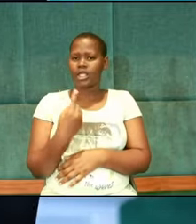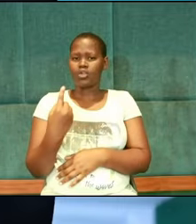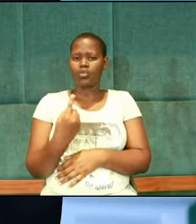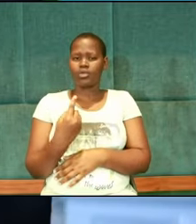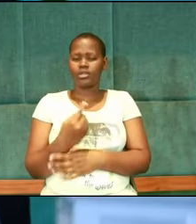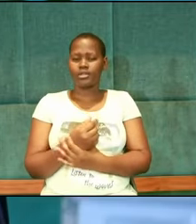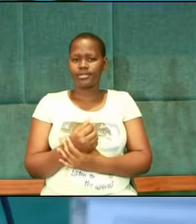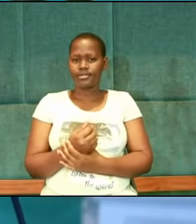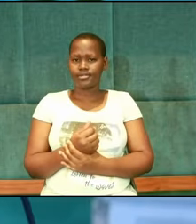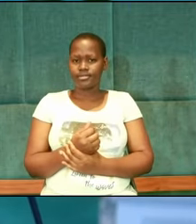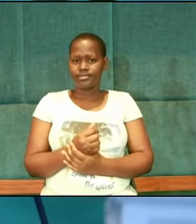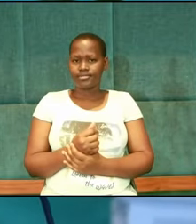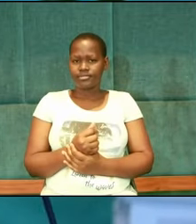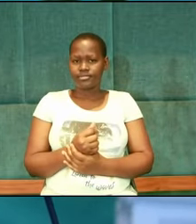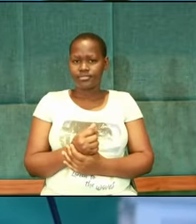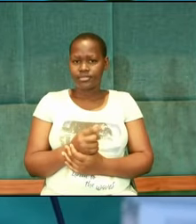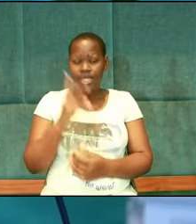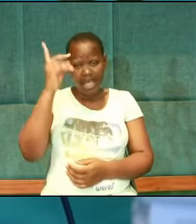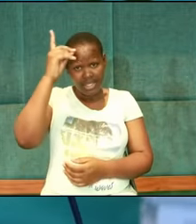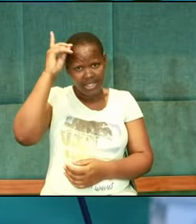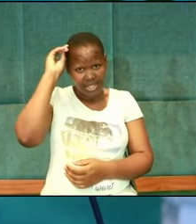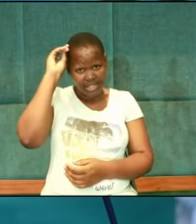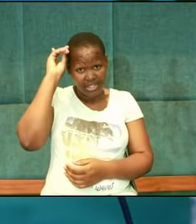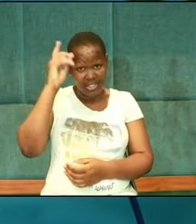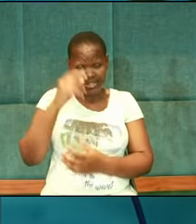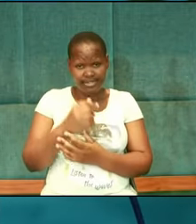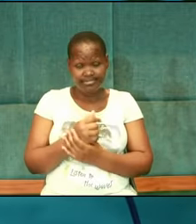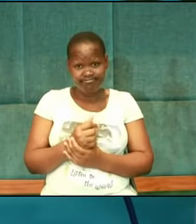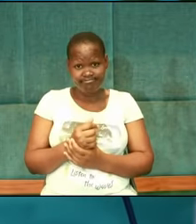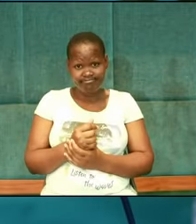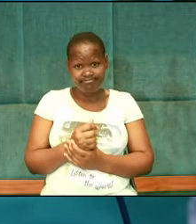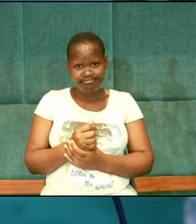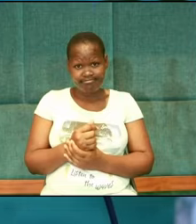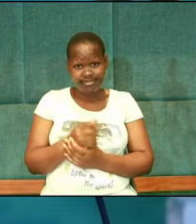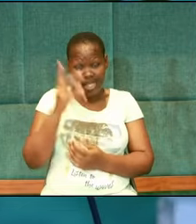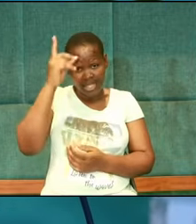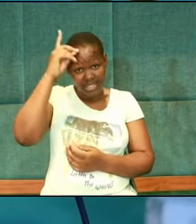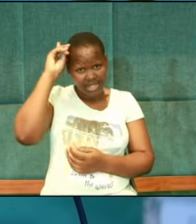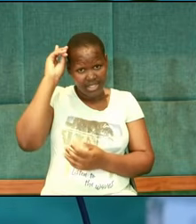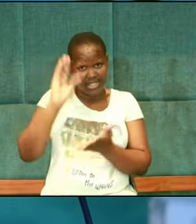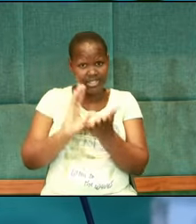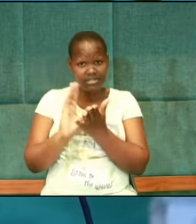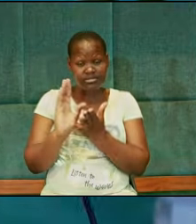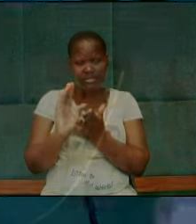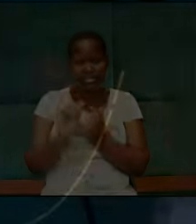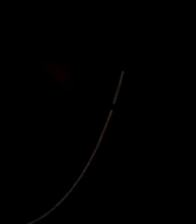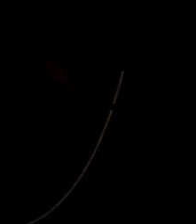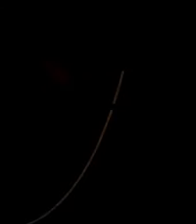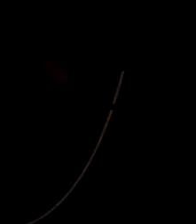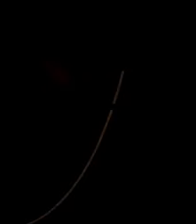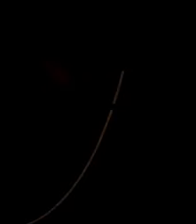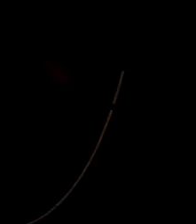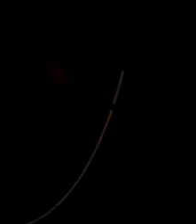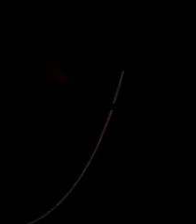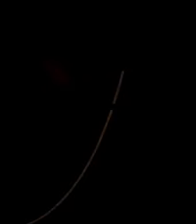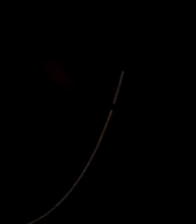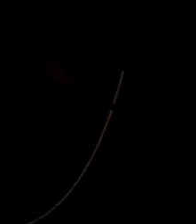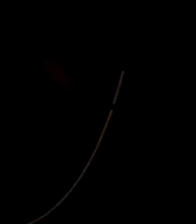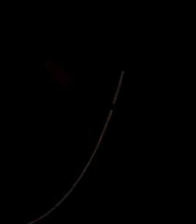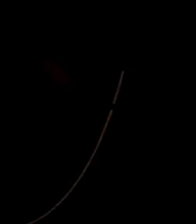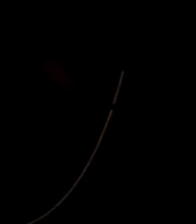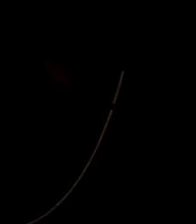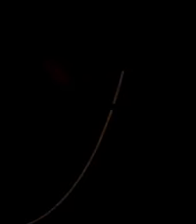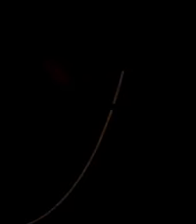Daniel says, Daniel 11, verse 32, those who do